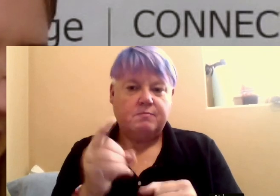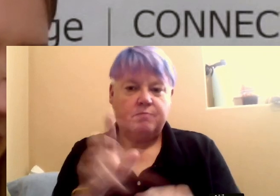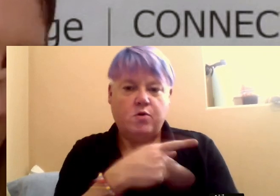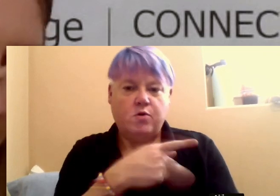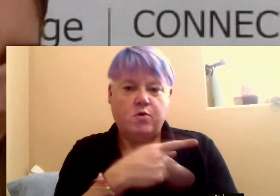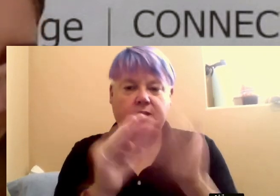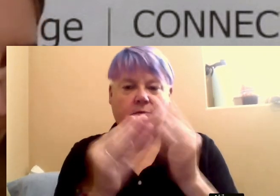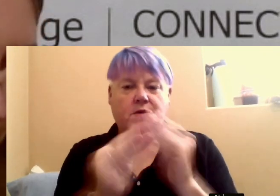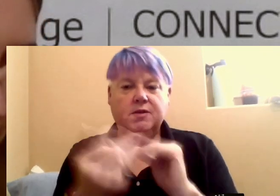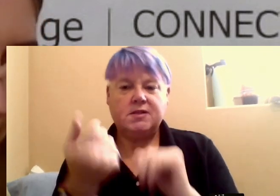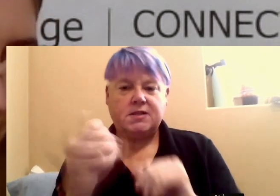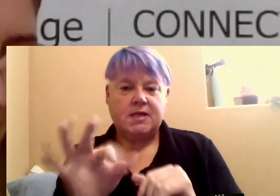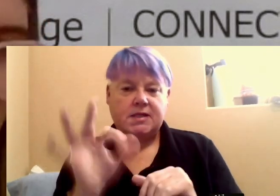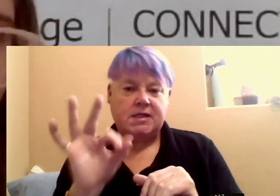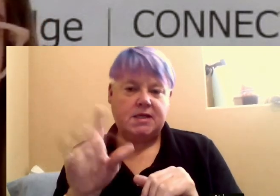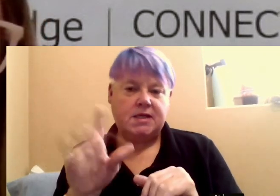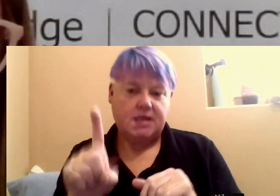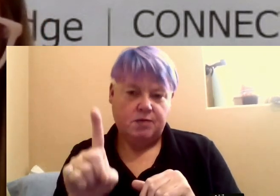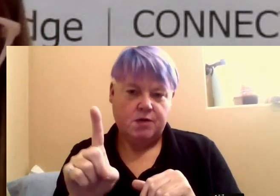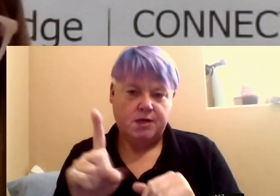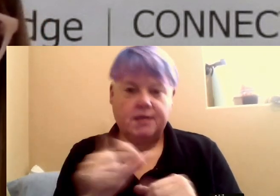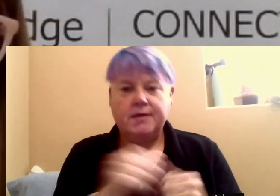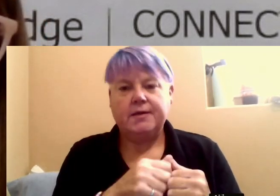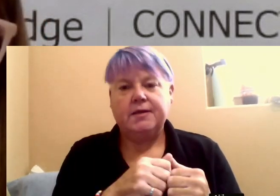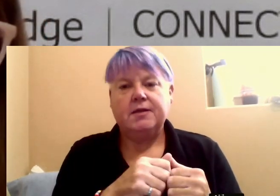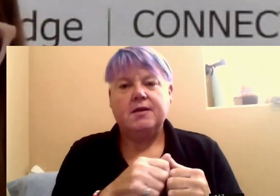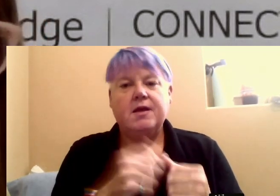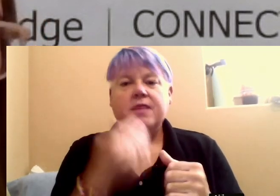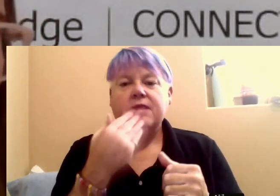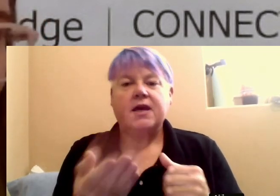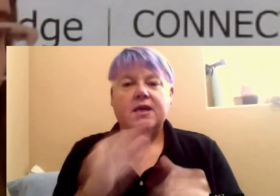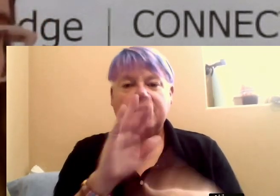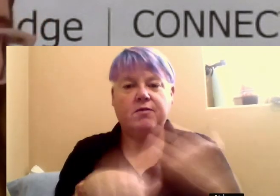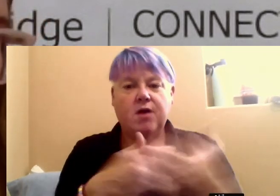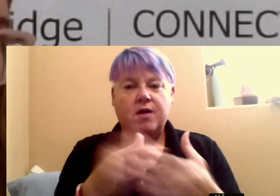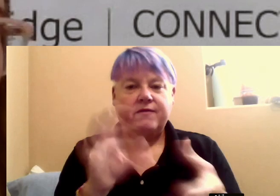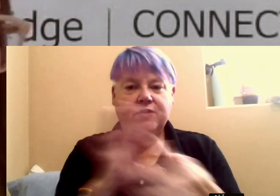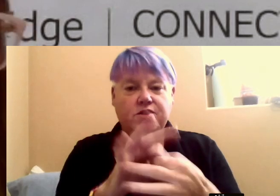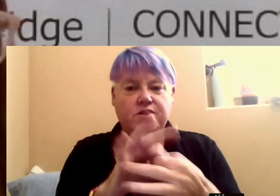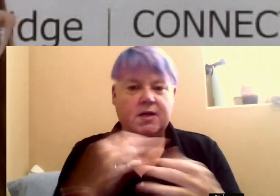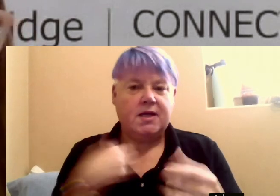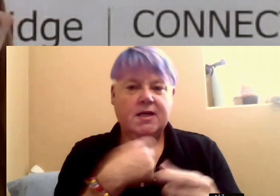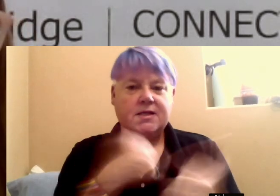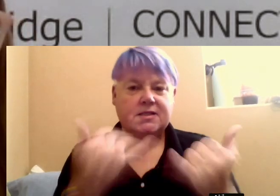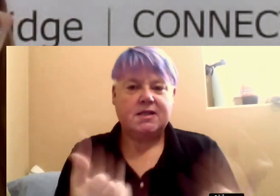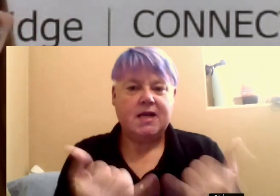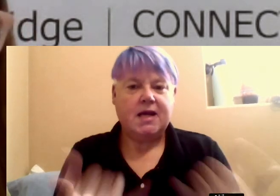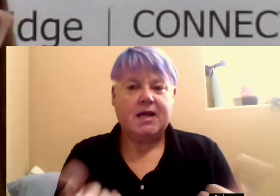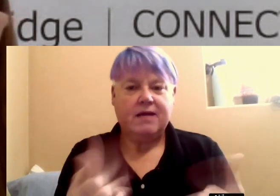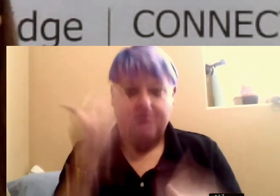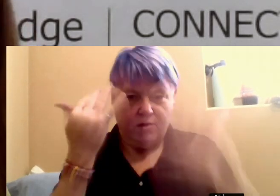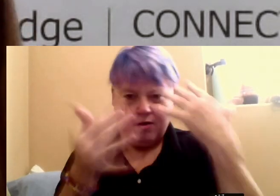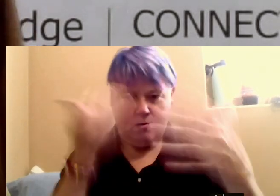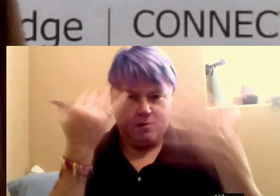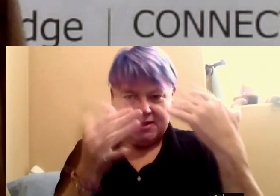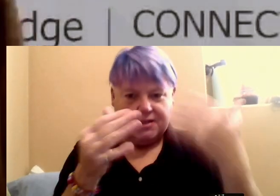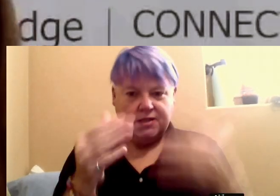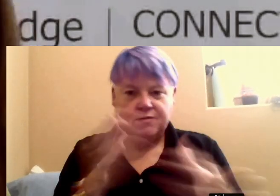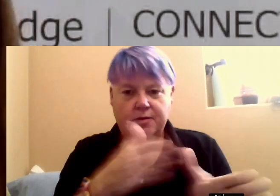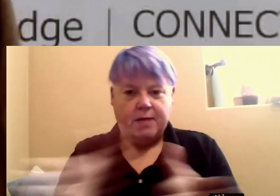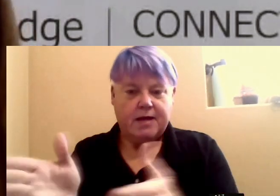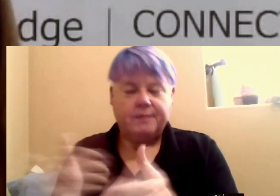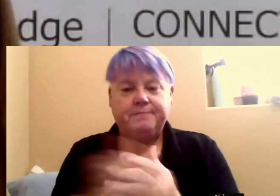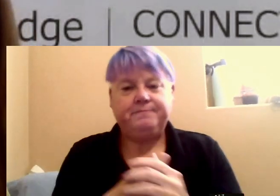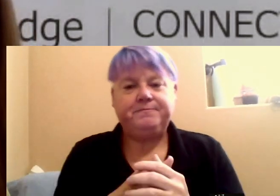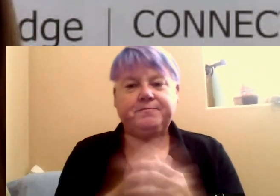since 1991. So thank you all for joining us today for our mystery panel. And so what we're gonna